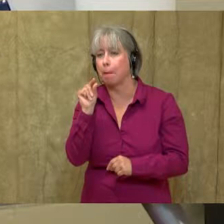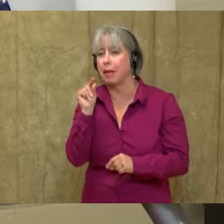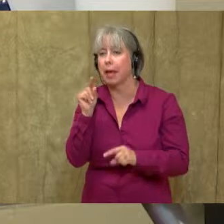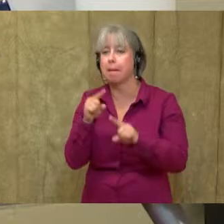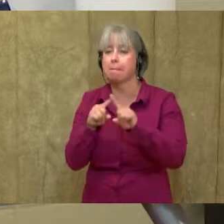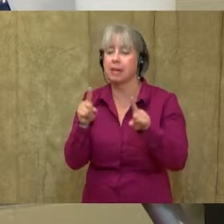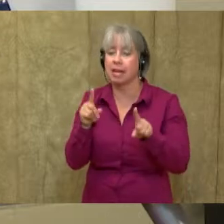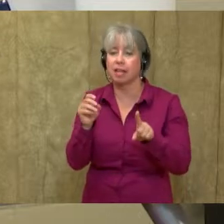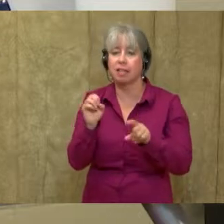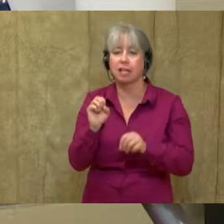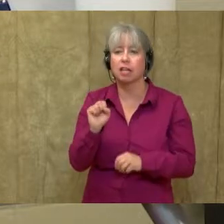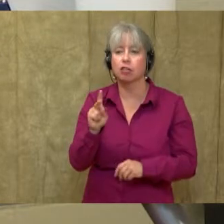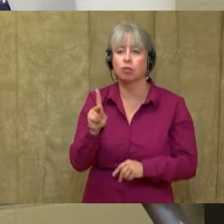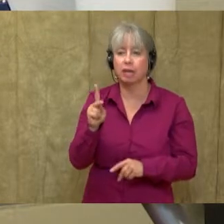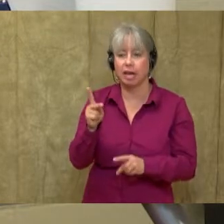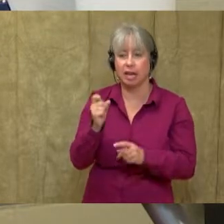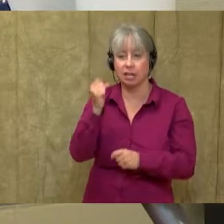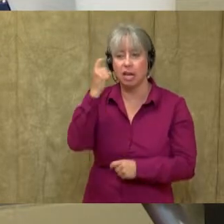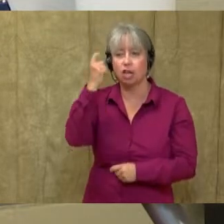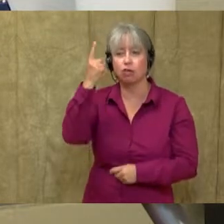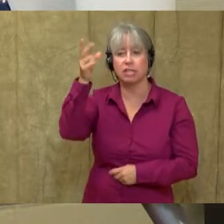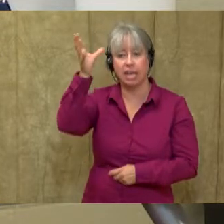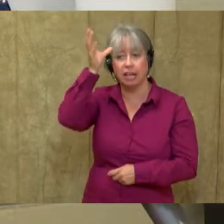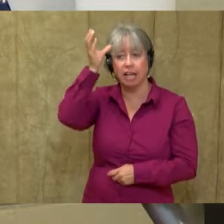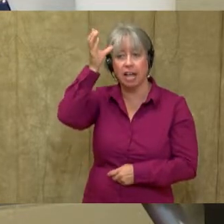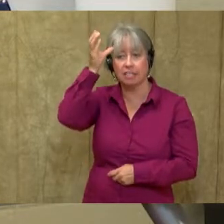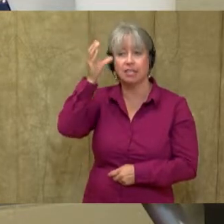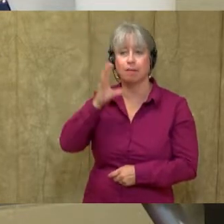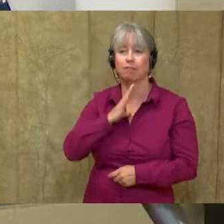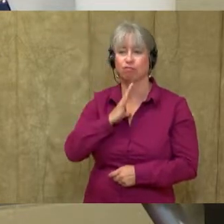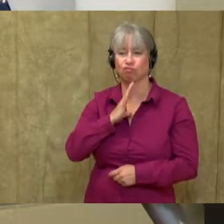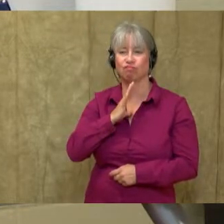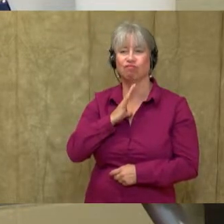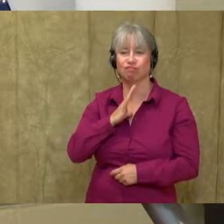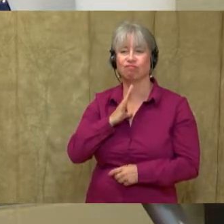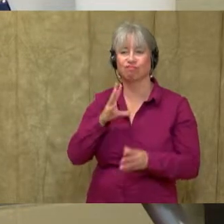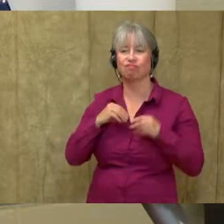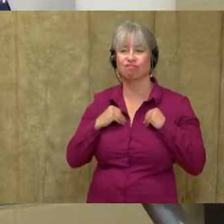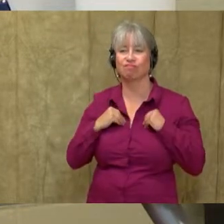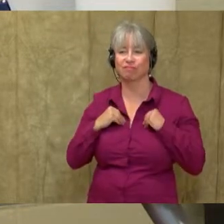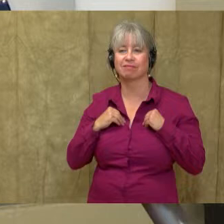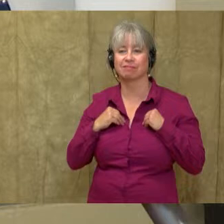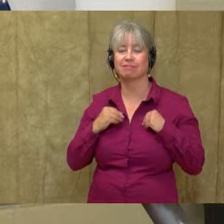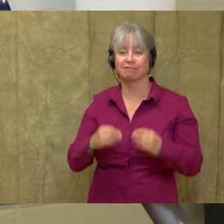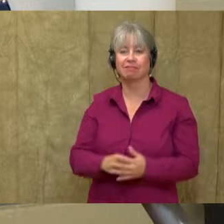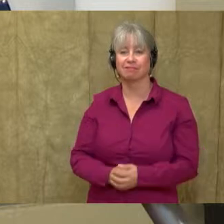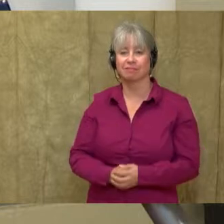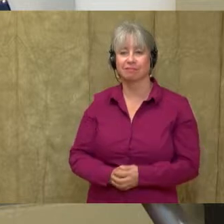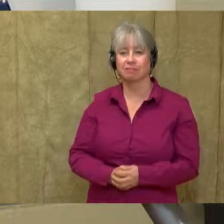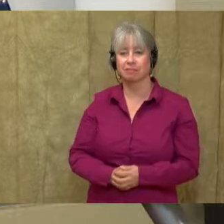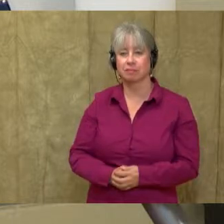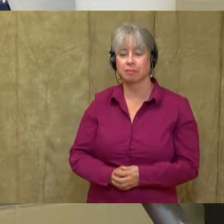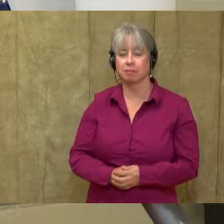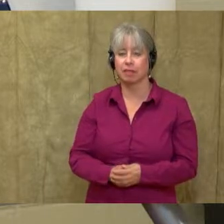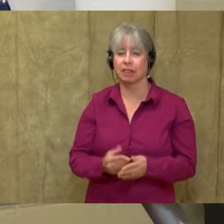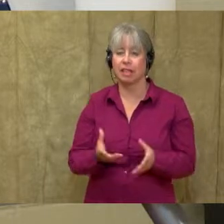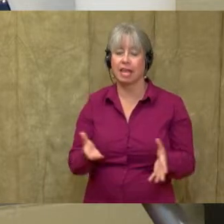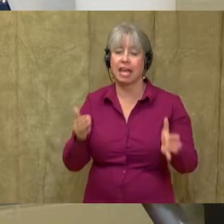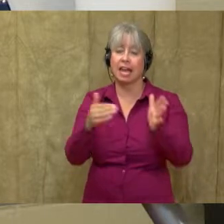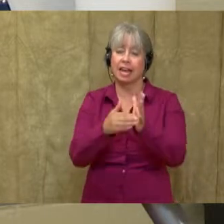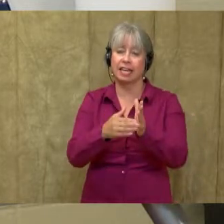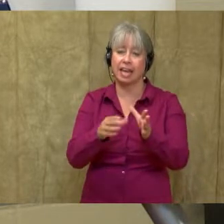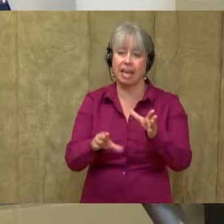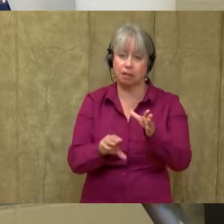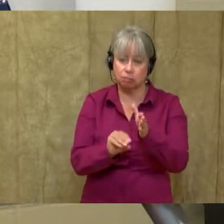be able to understand what we're doing here. So, fill this one back up. Almost to the rim. Needs a little bit